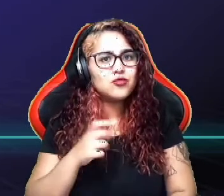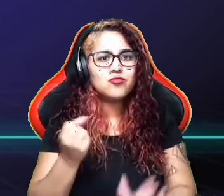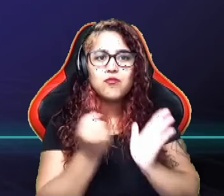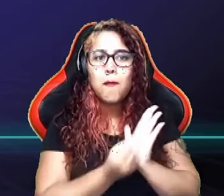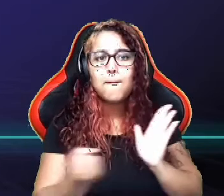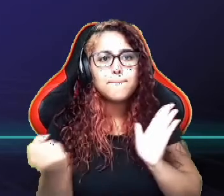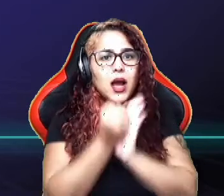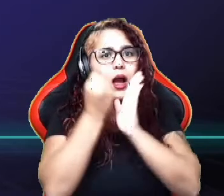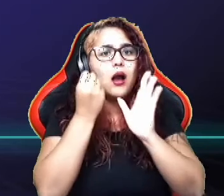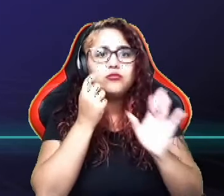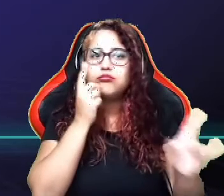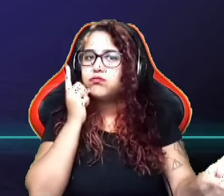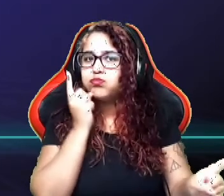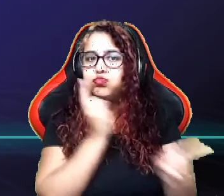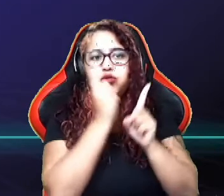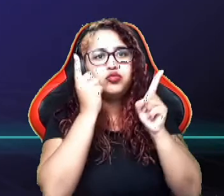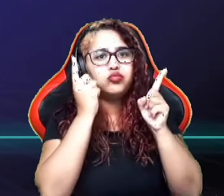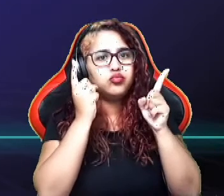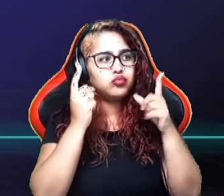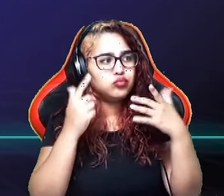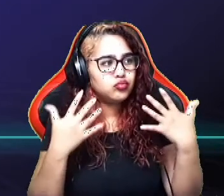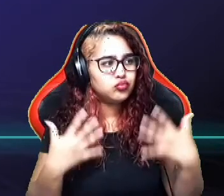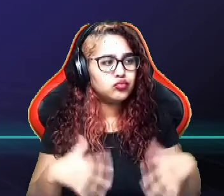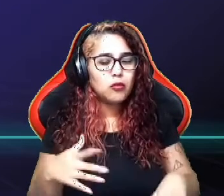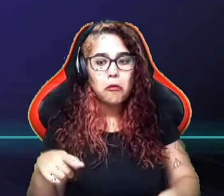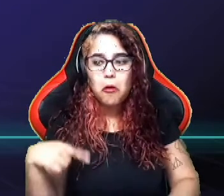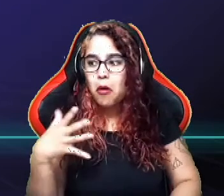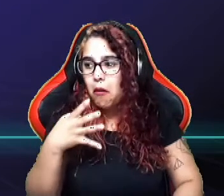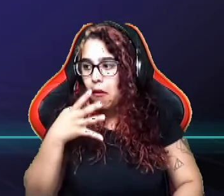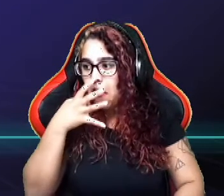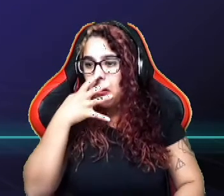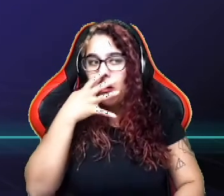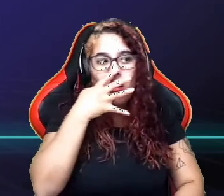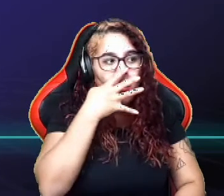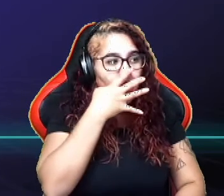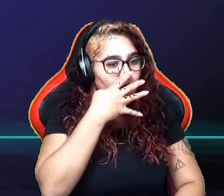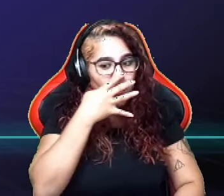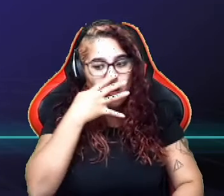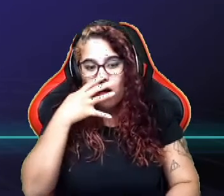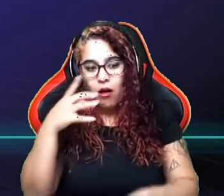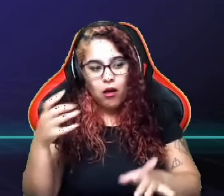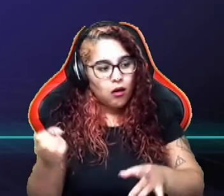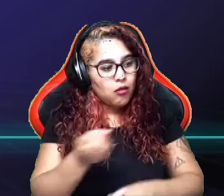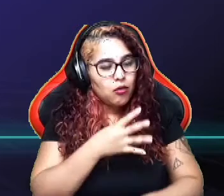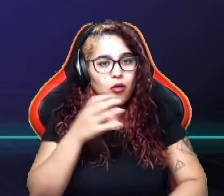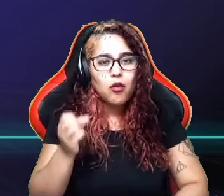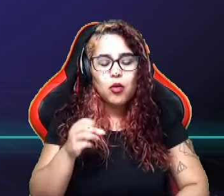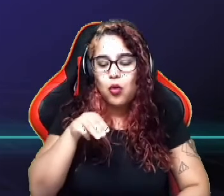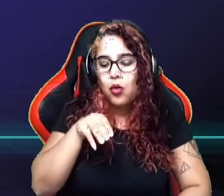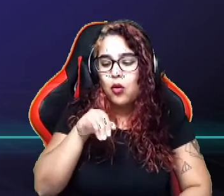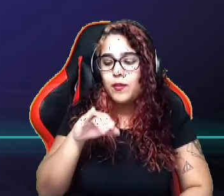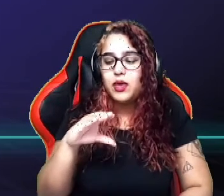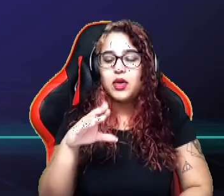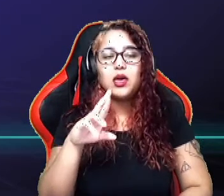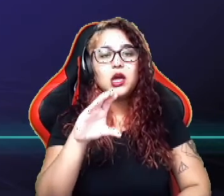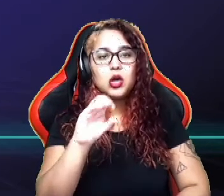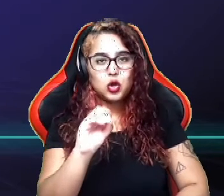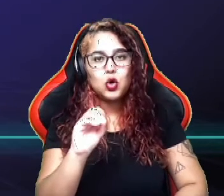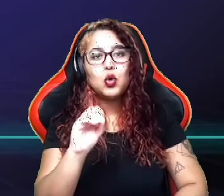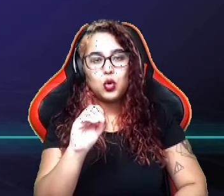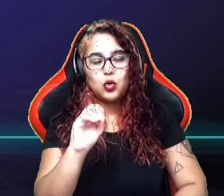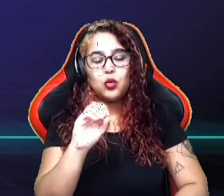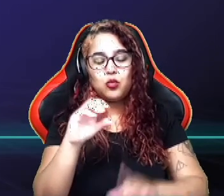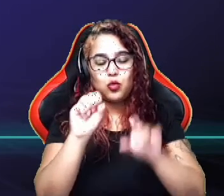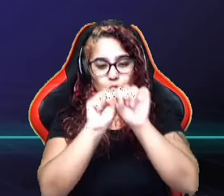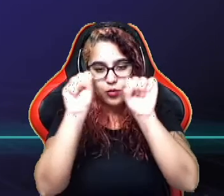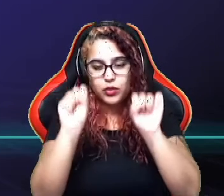a key era in Brazil of, you know, people being blown away by the novelty of a